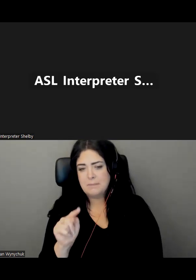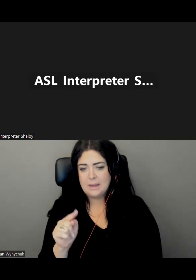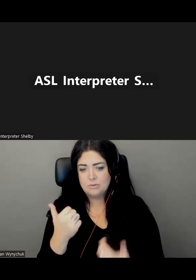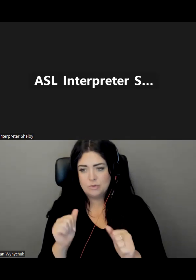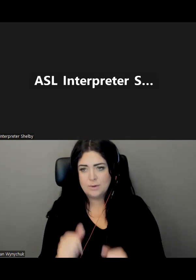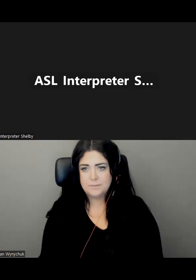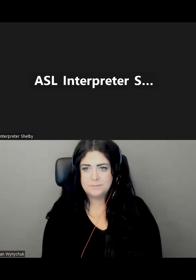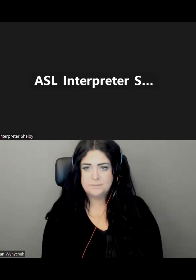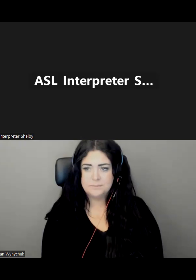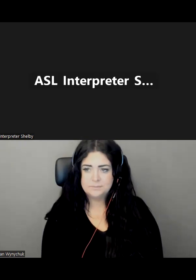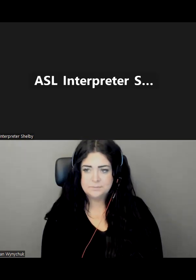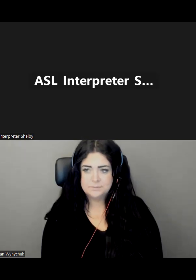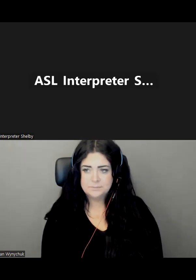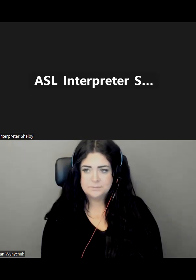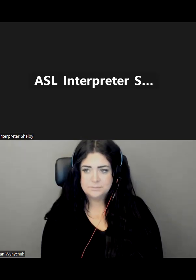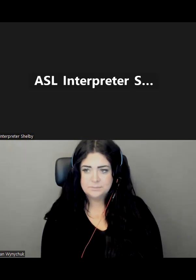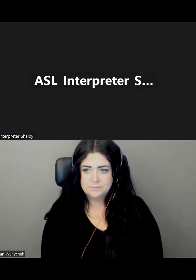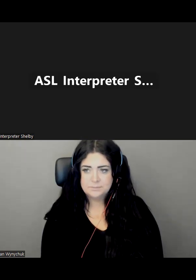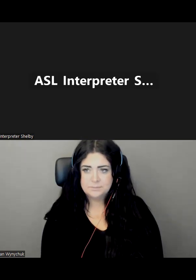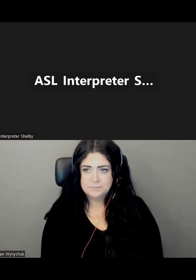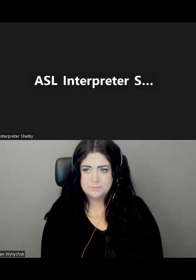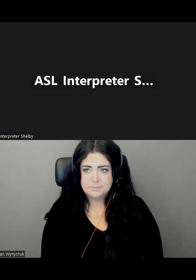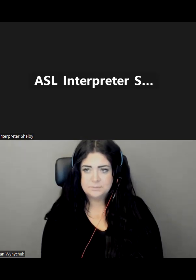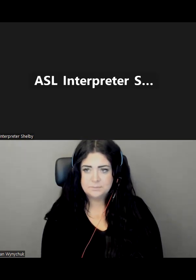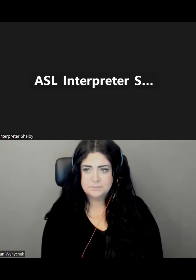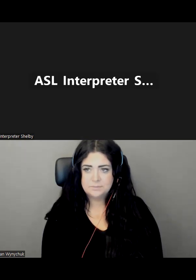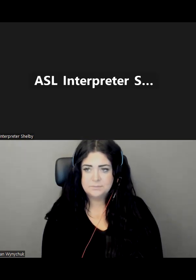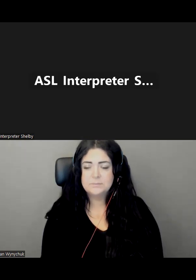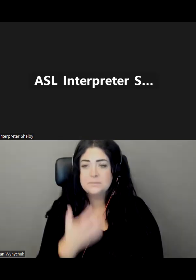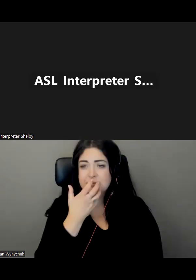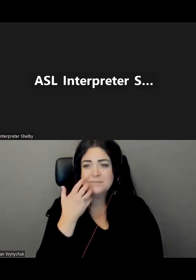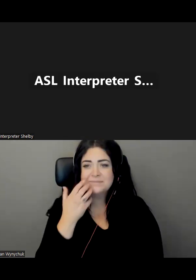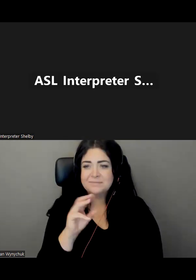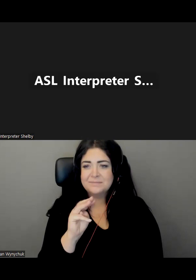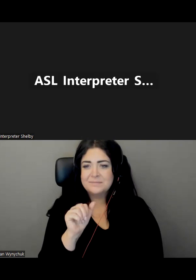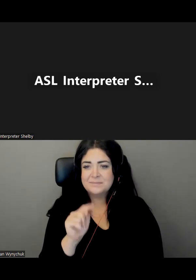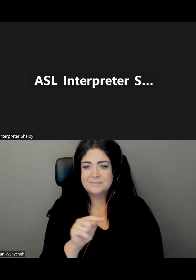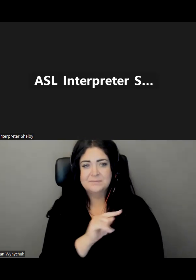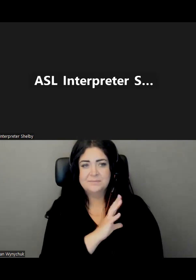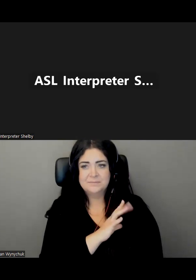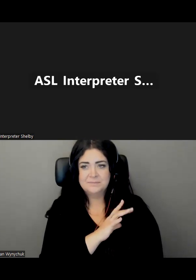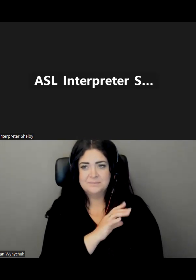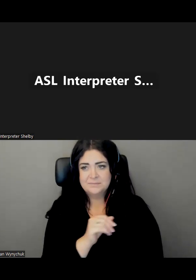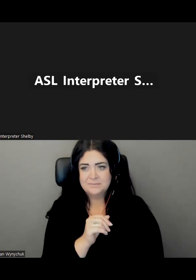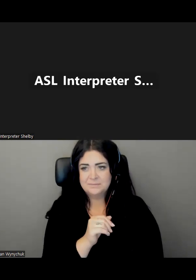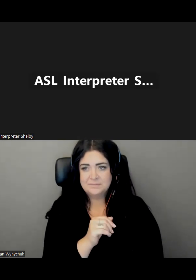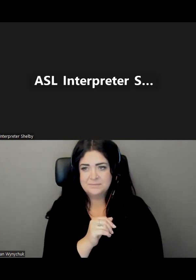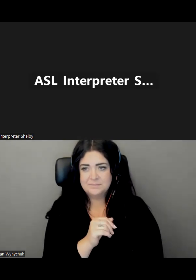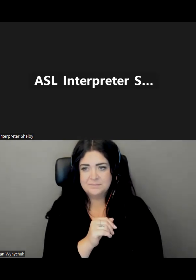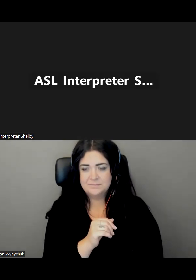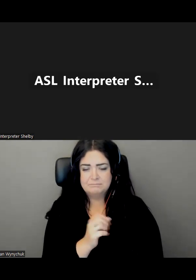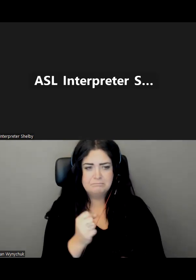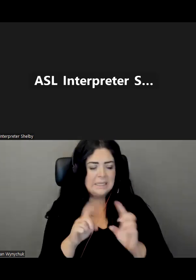Or a heat mat. Yeah, so they are really cool. They're just, you can get them in all